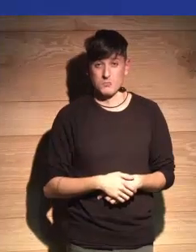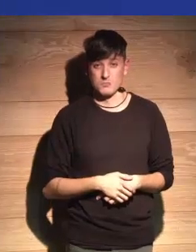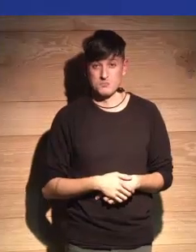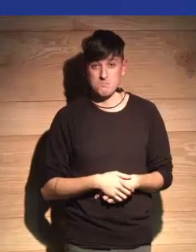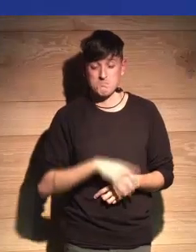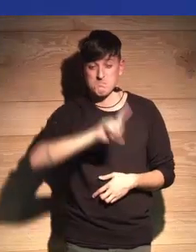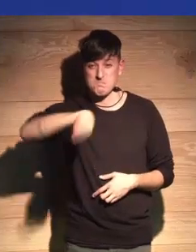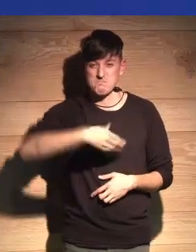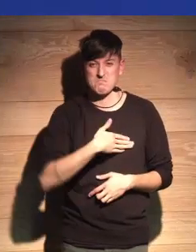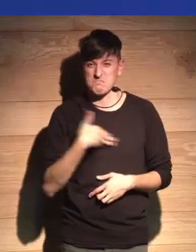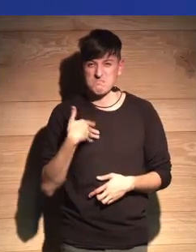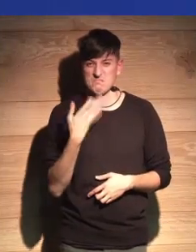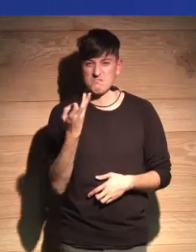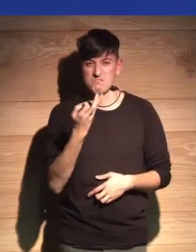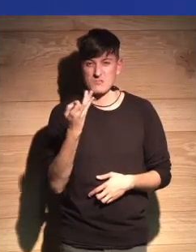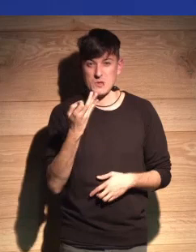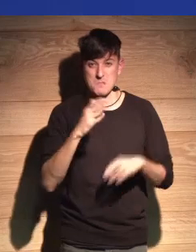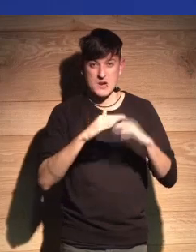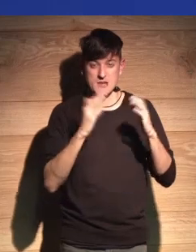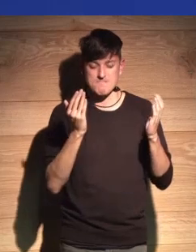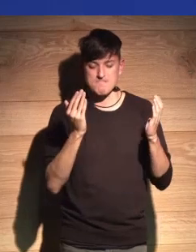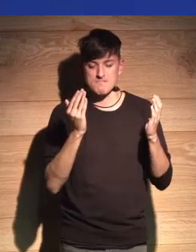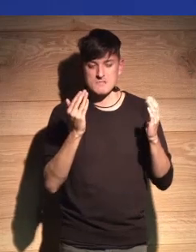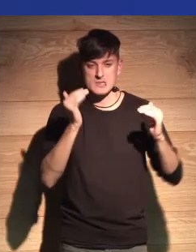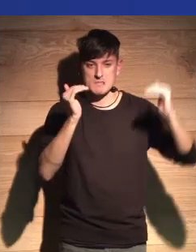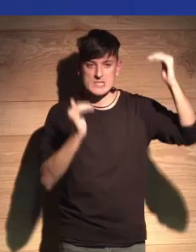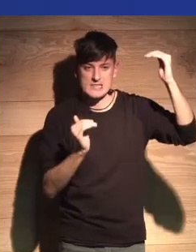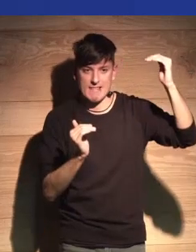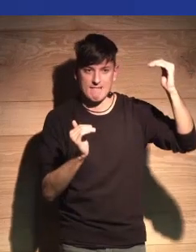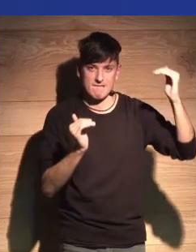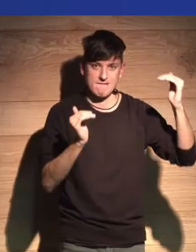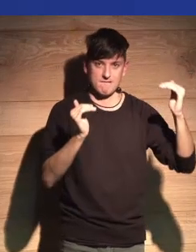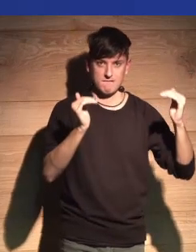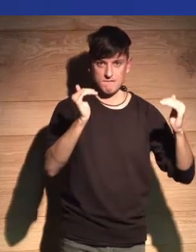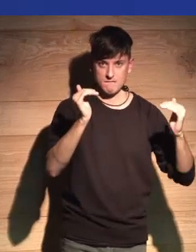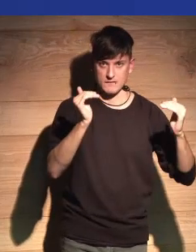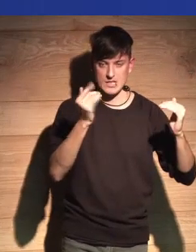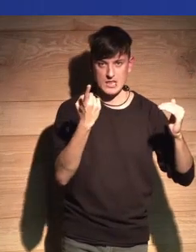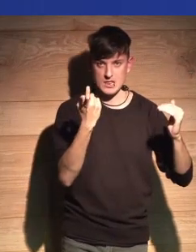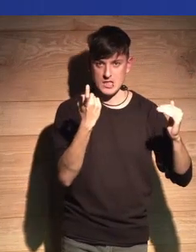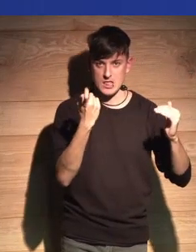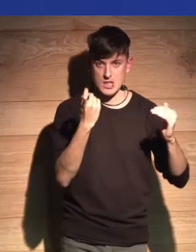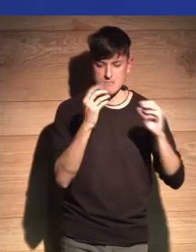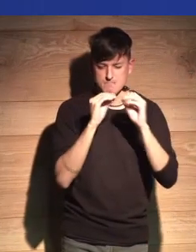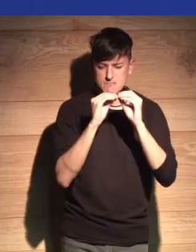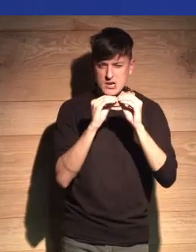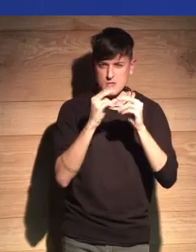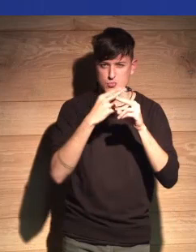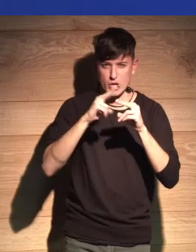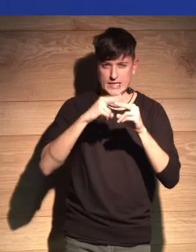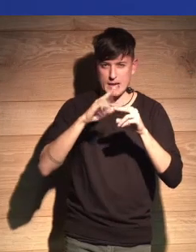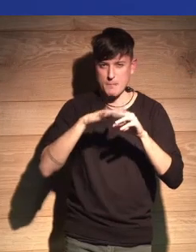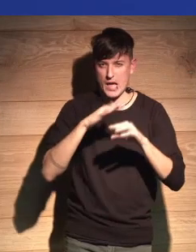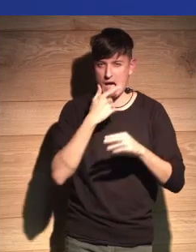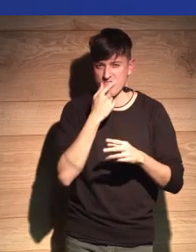were 94%. In order to reduce this gap, it is essential that we